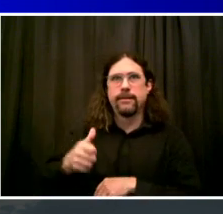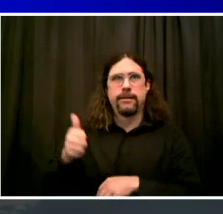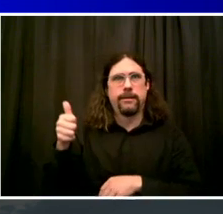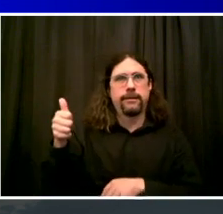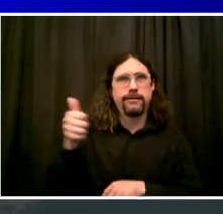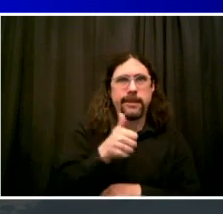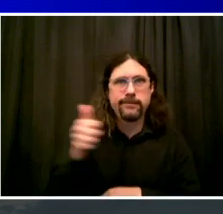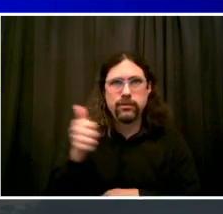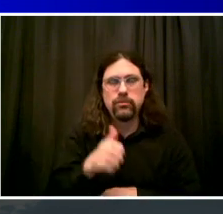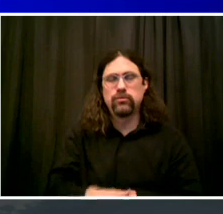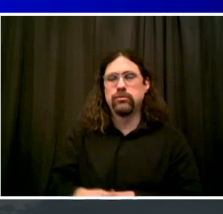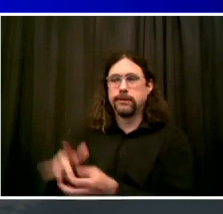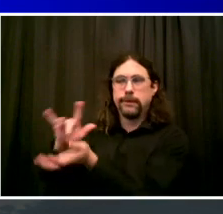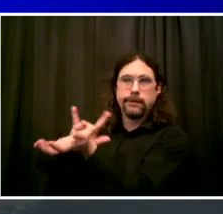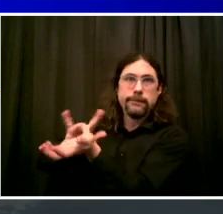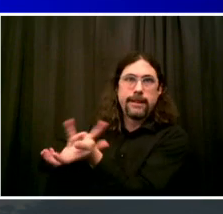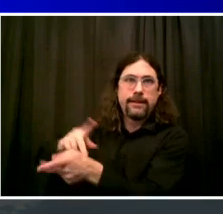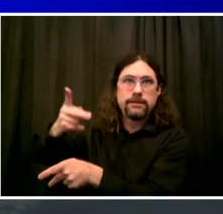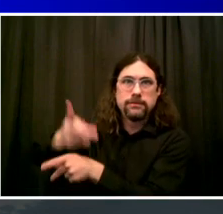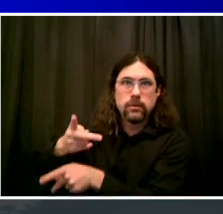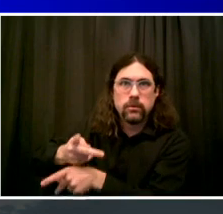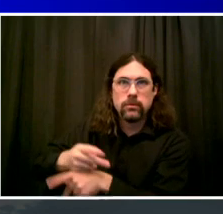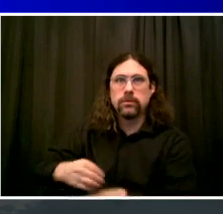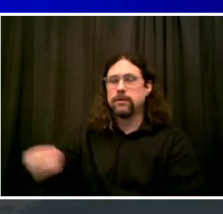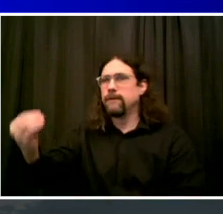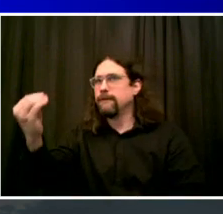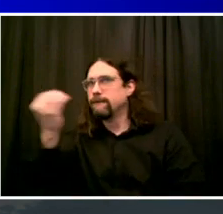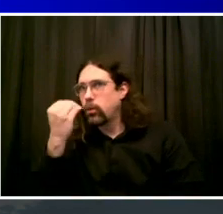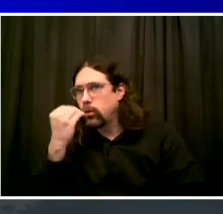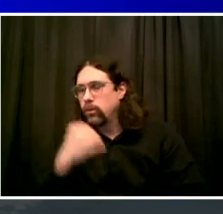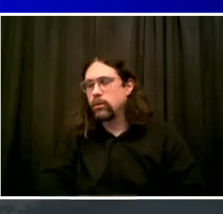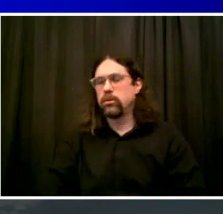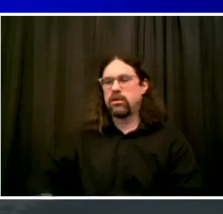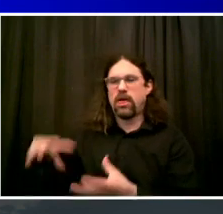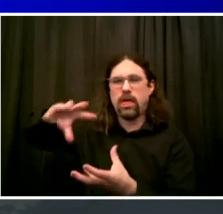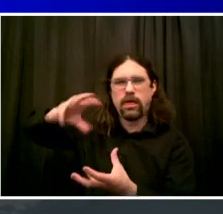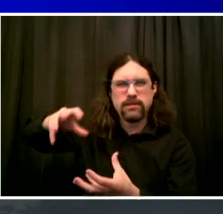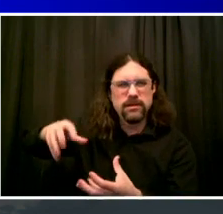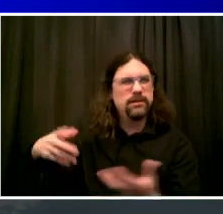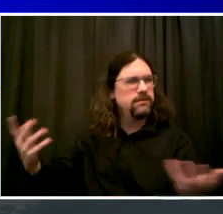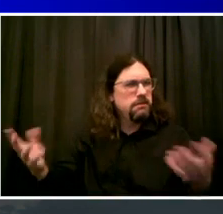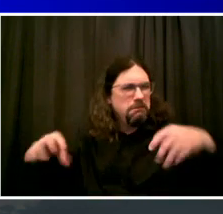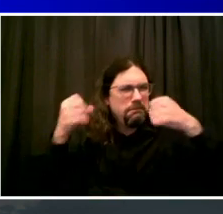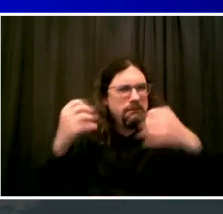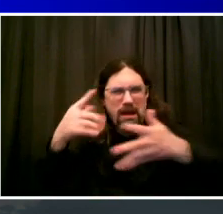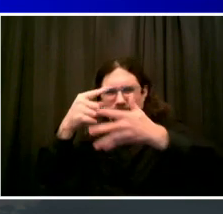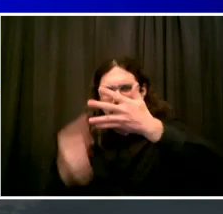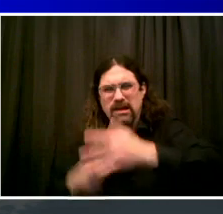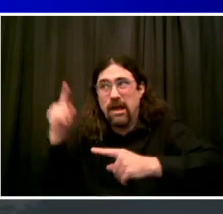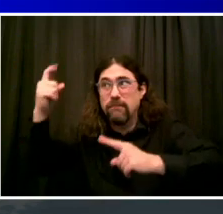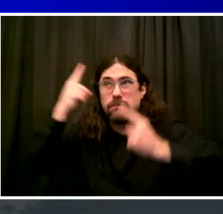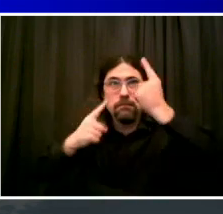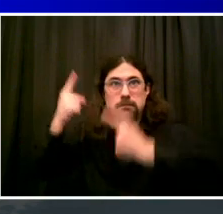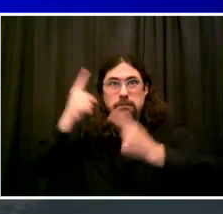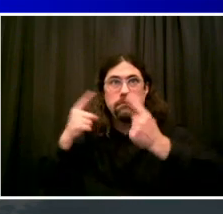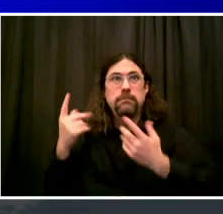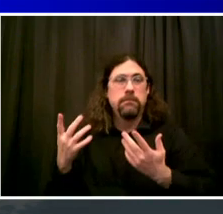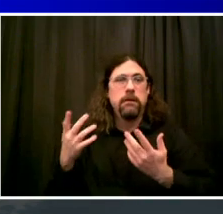they're there, food, laundry, you name it, all of that has to be put together. It has to be constant. It has to be something that people can access